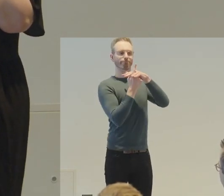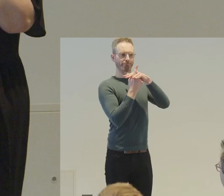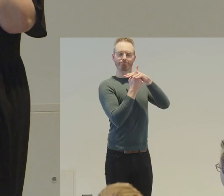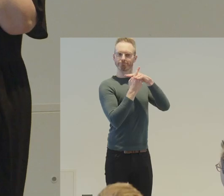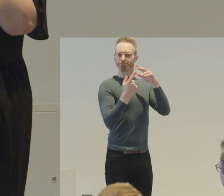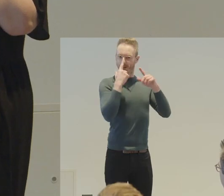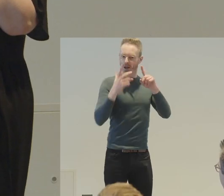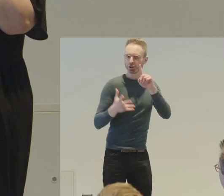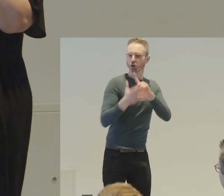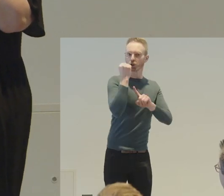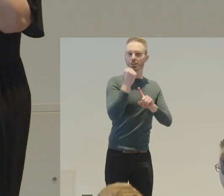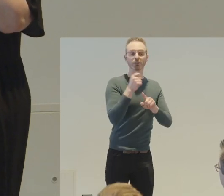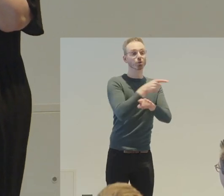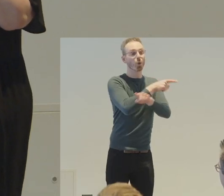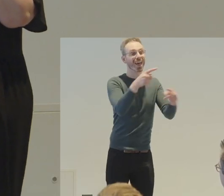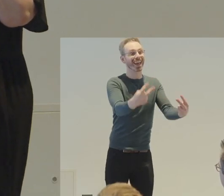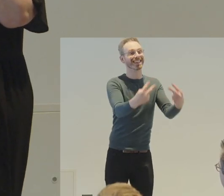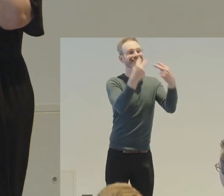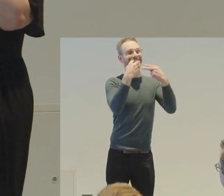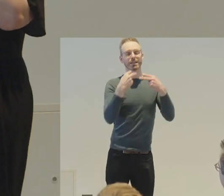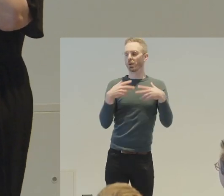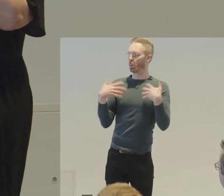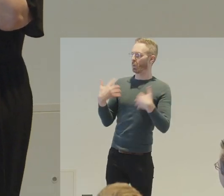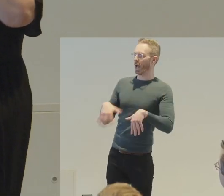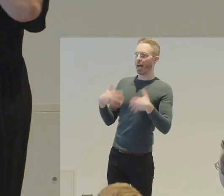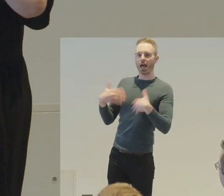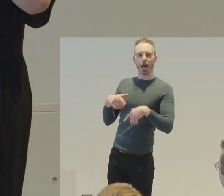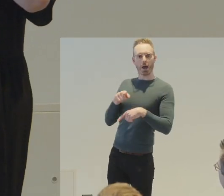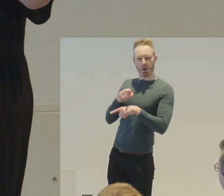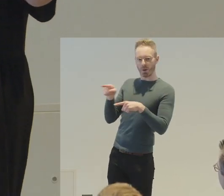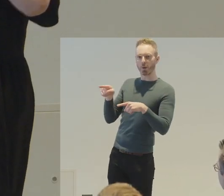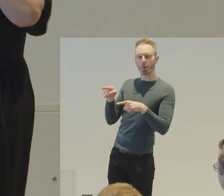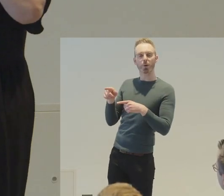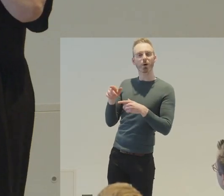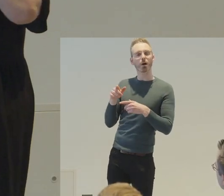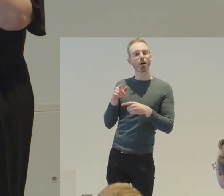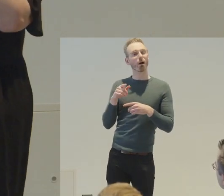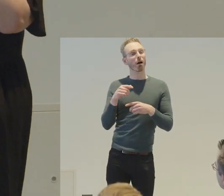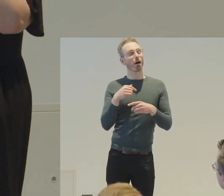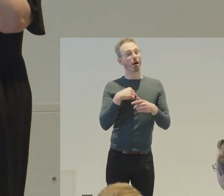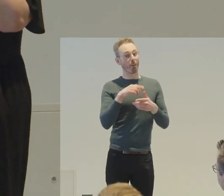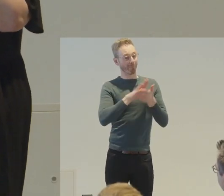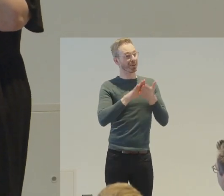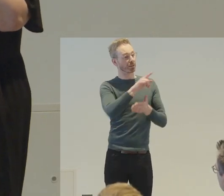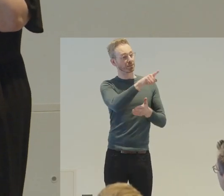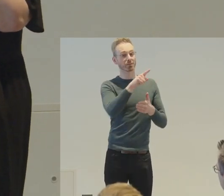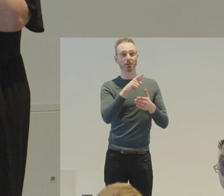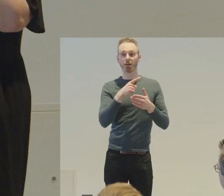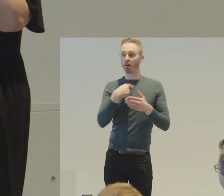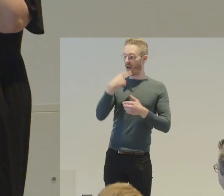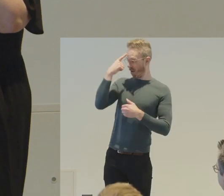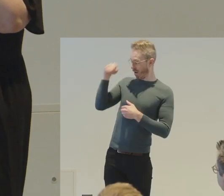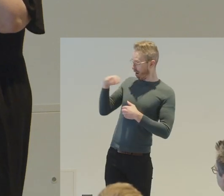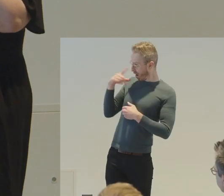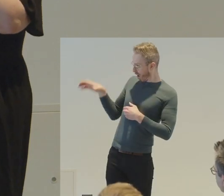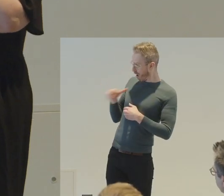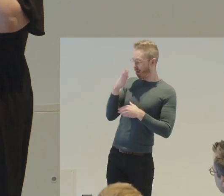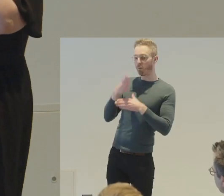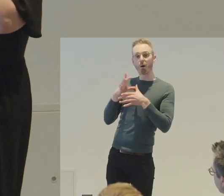it gives a kind of idea of what they might want to do in the future. It makes a tangible difference in the